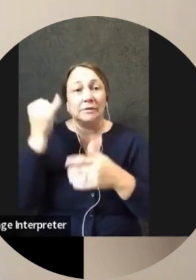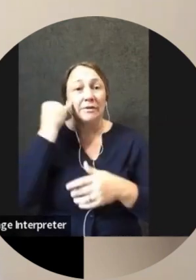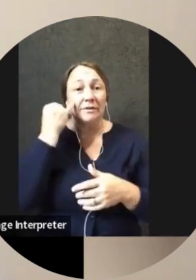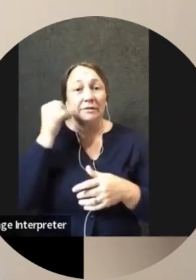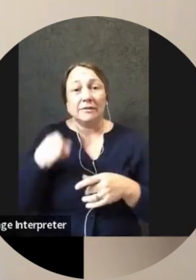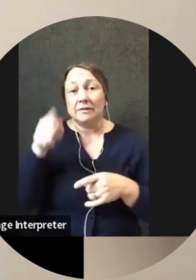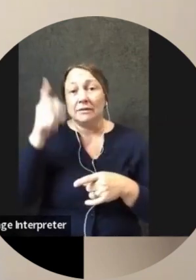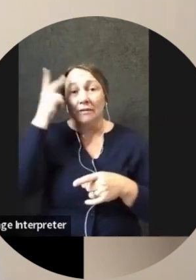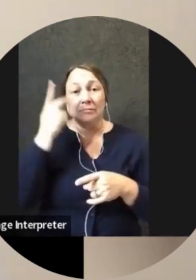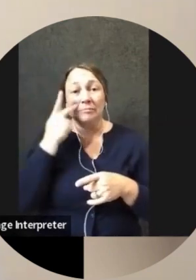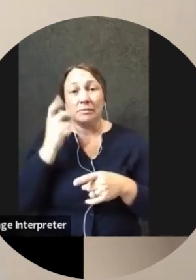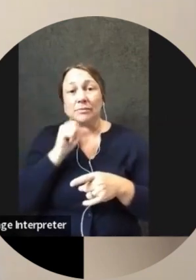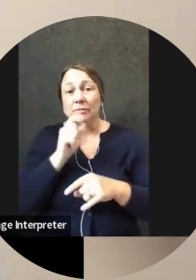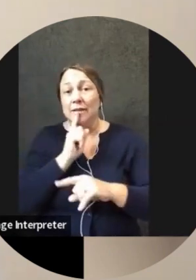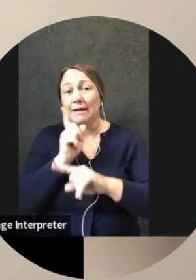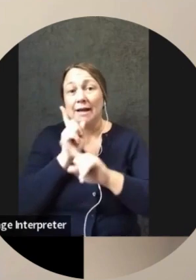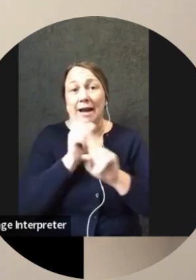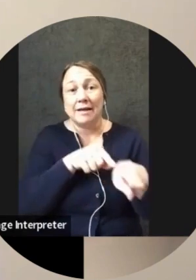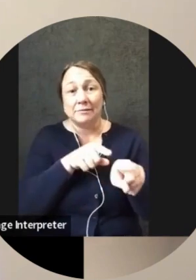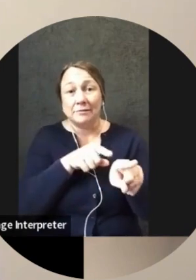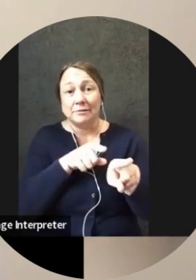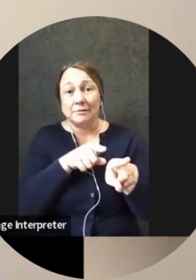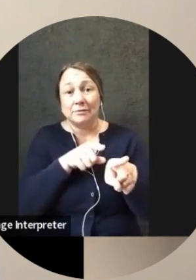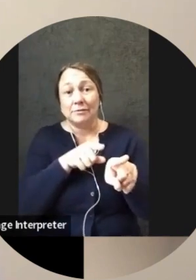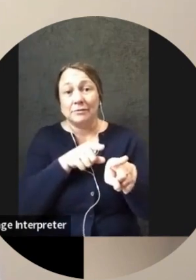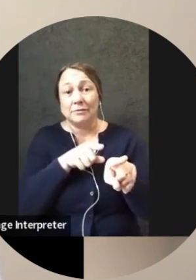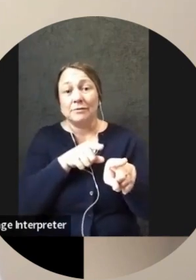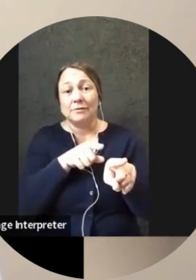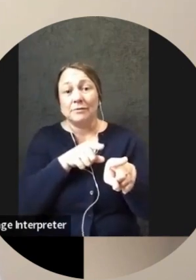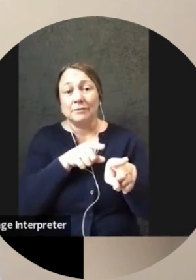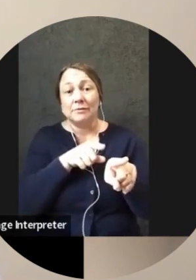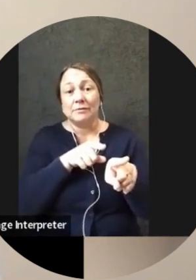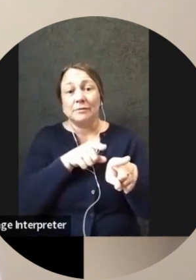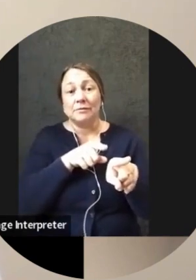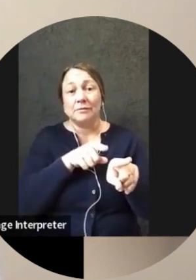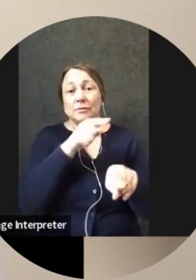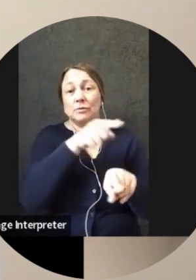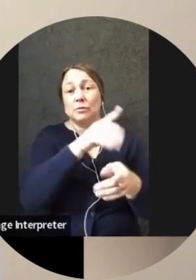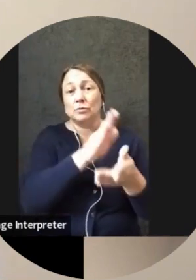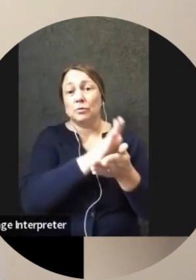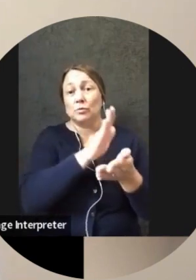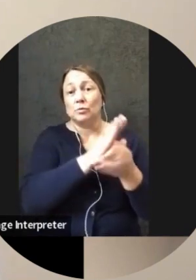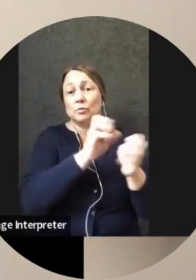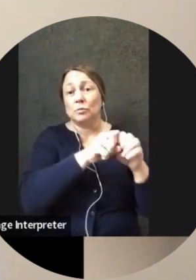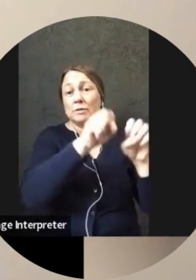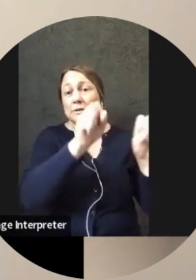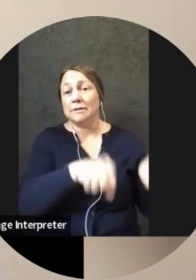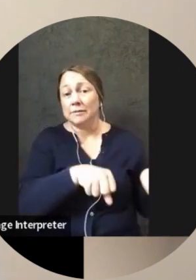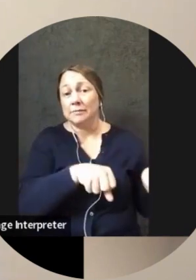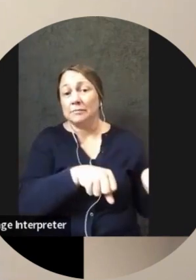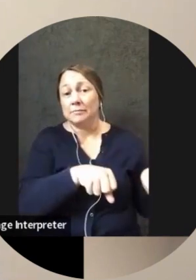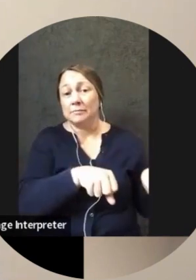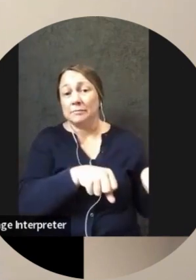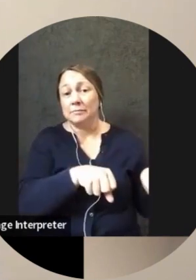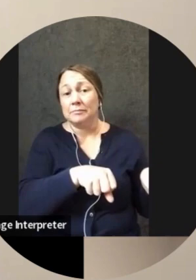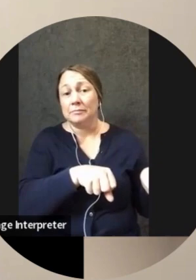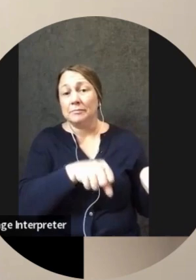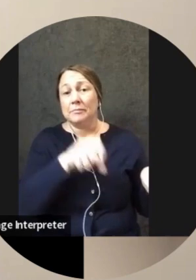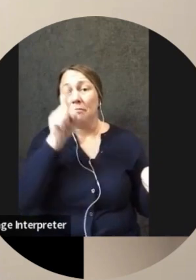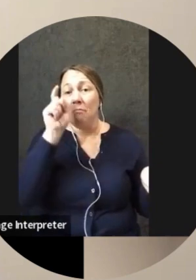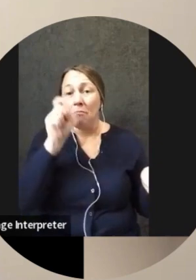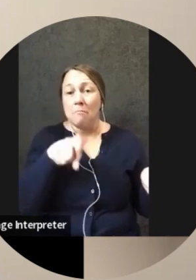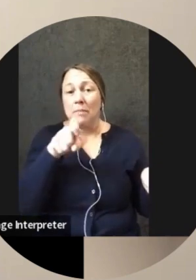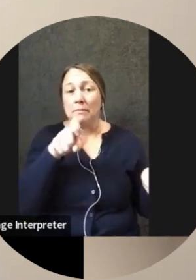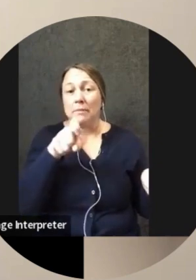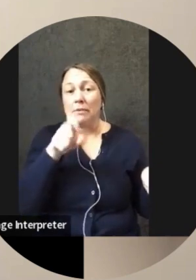not respond to the notice, the school system needs to take some additional